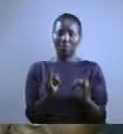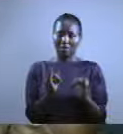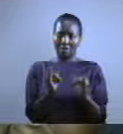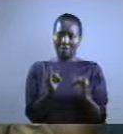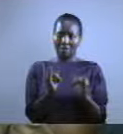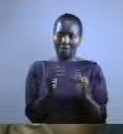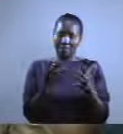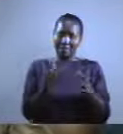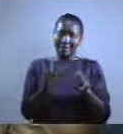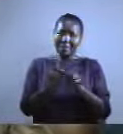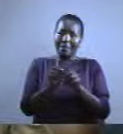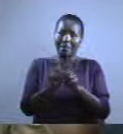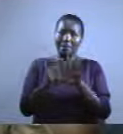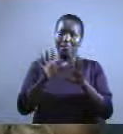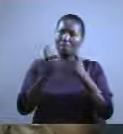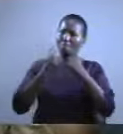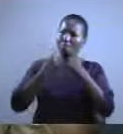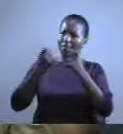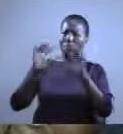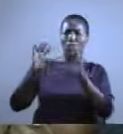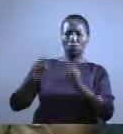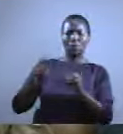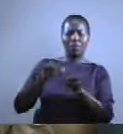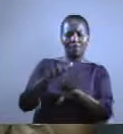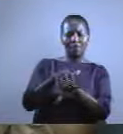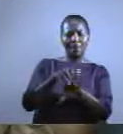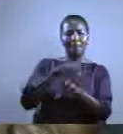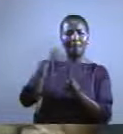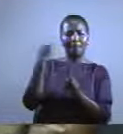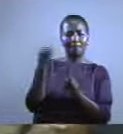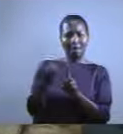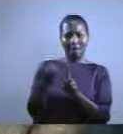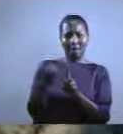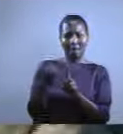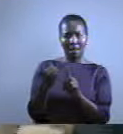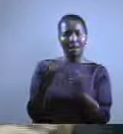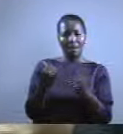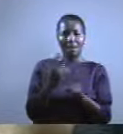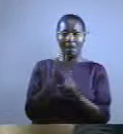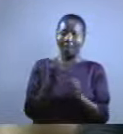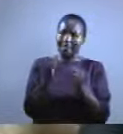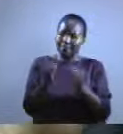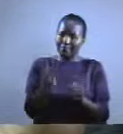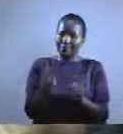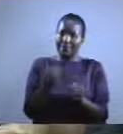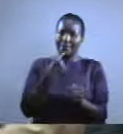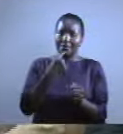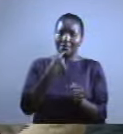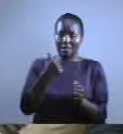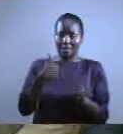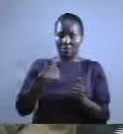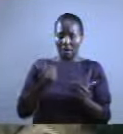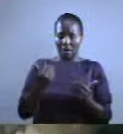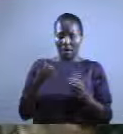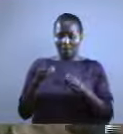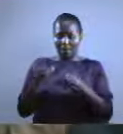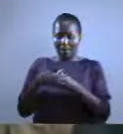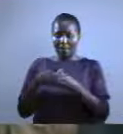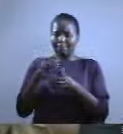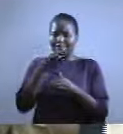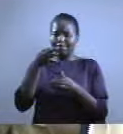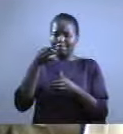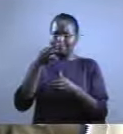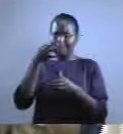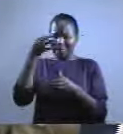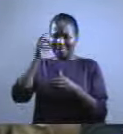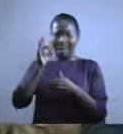cause and outcry against killing of farmers. We would like to assert further that our intelligence services are failing us